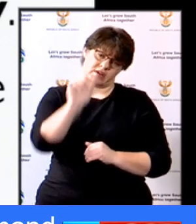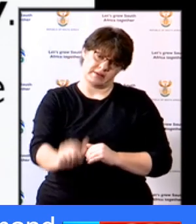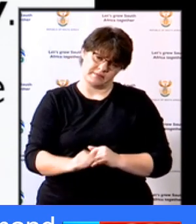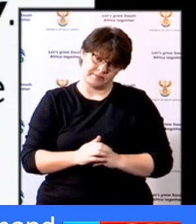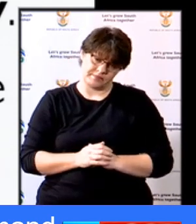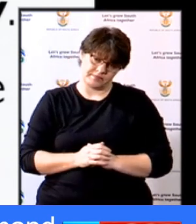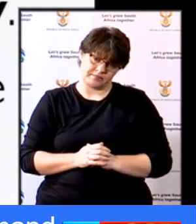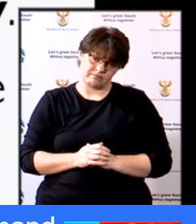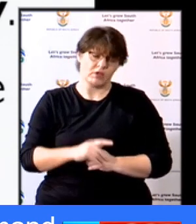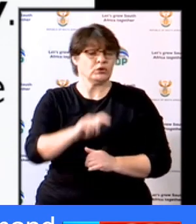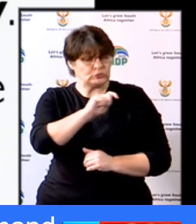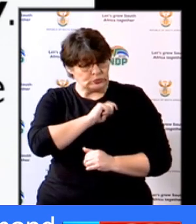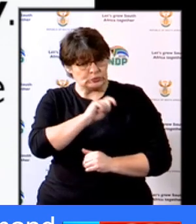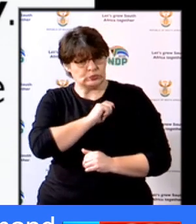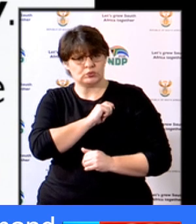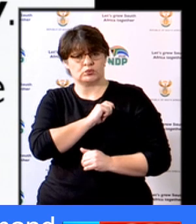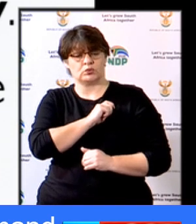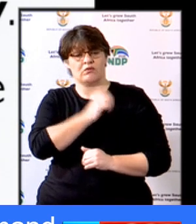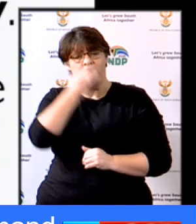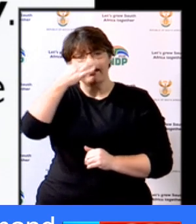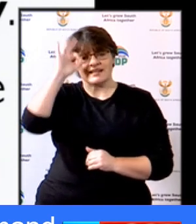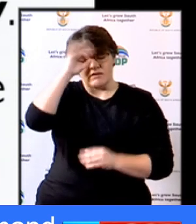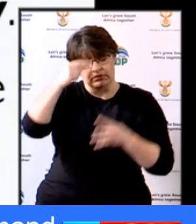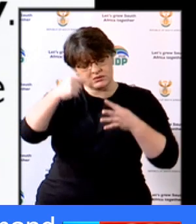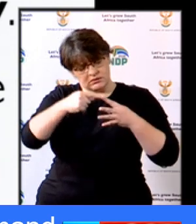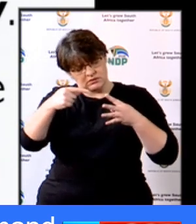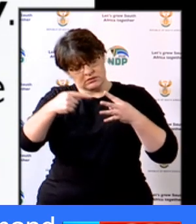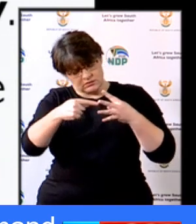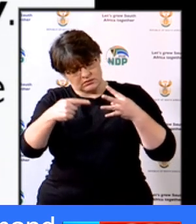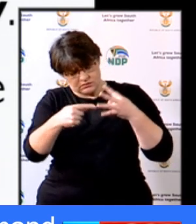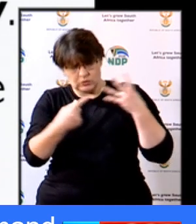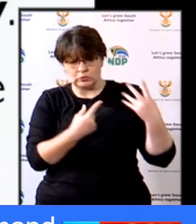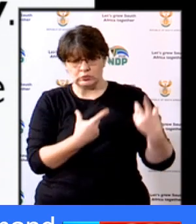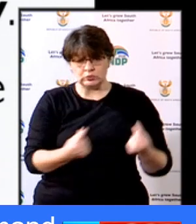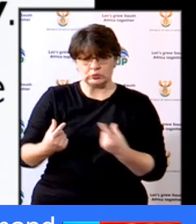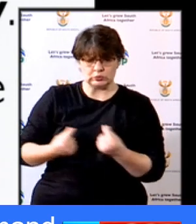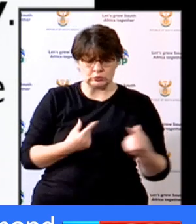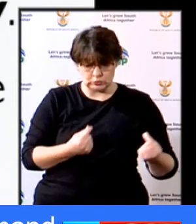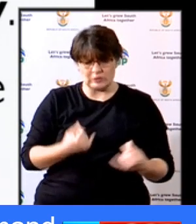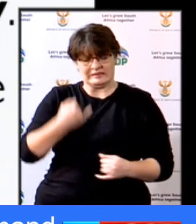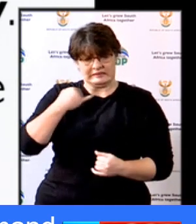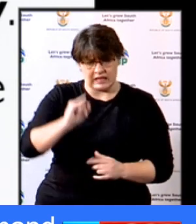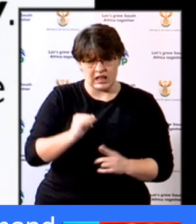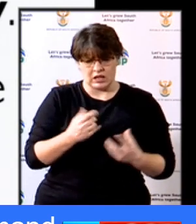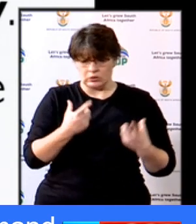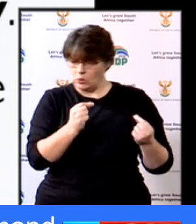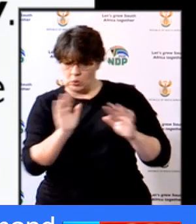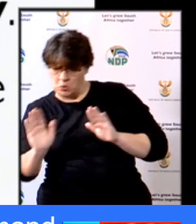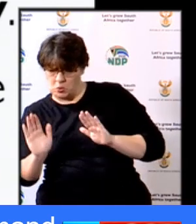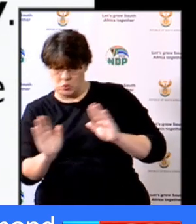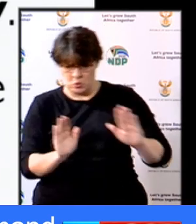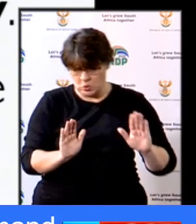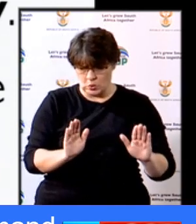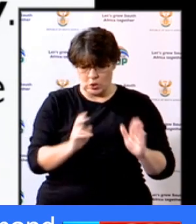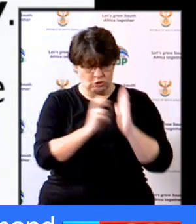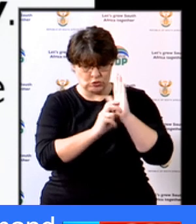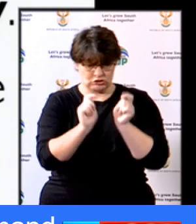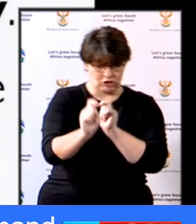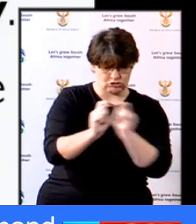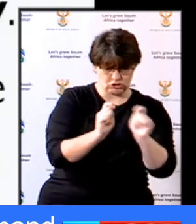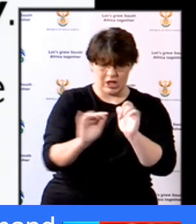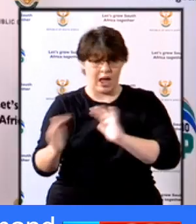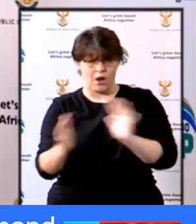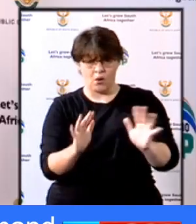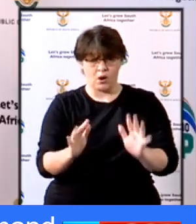Indeed, everything that government has done and is doing is to make sure